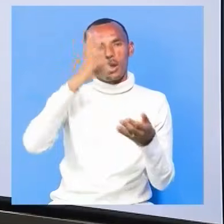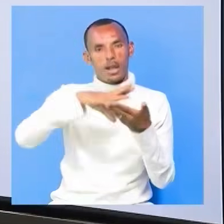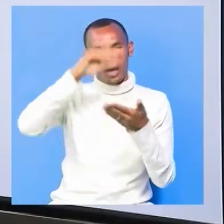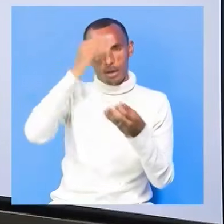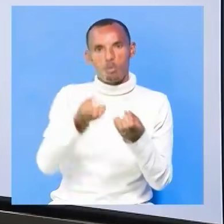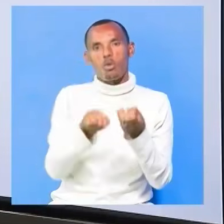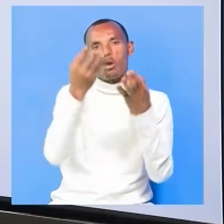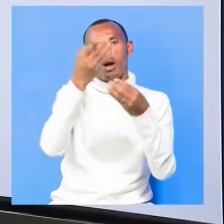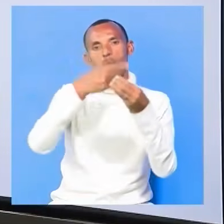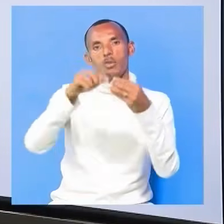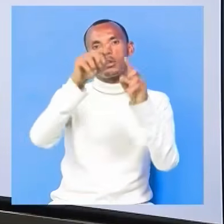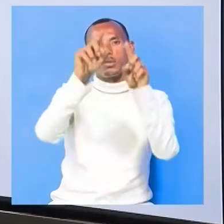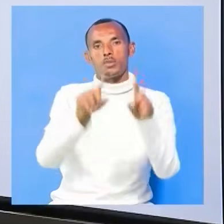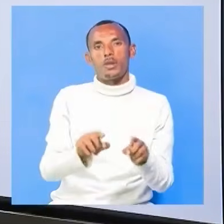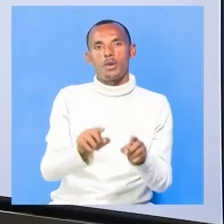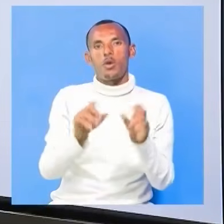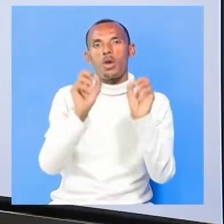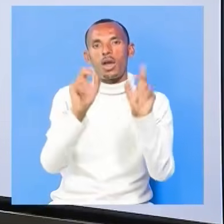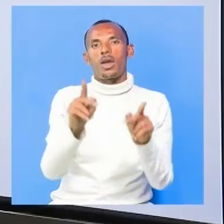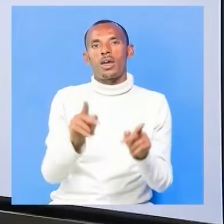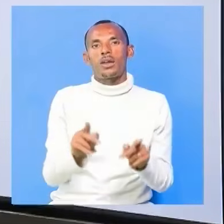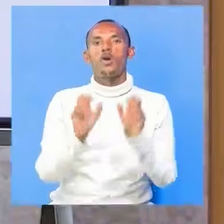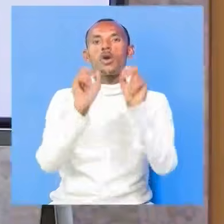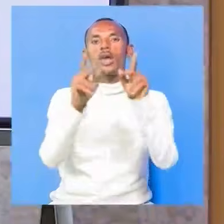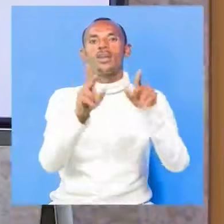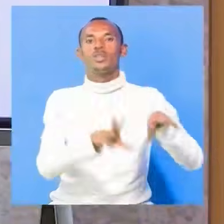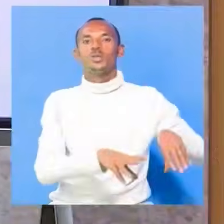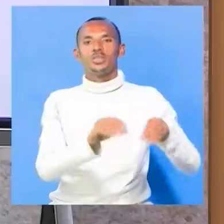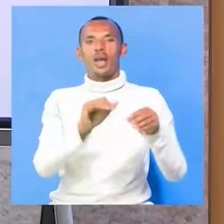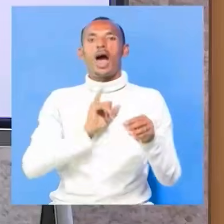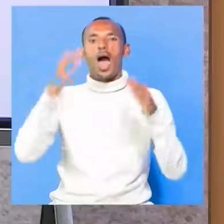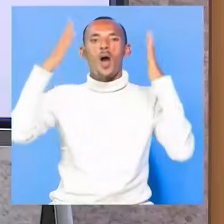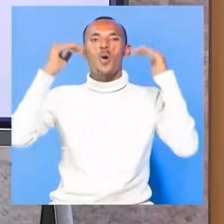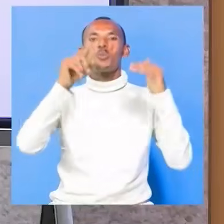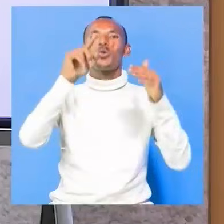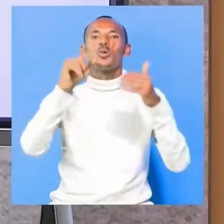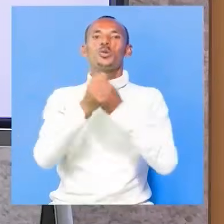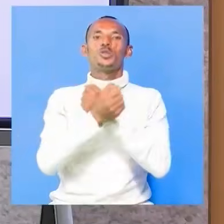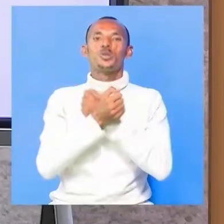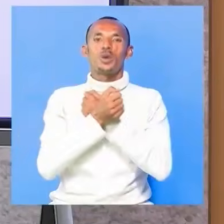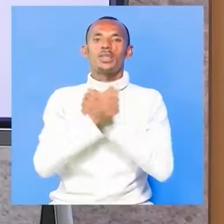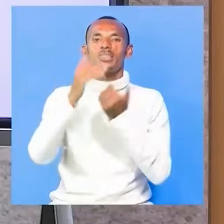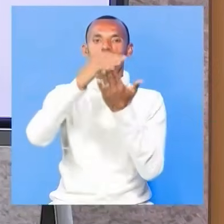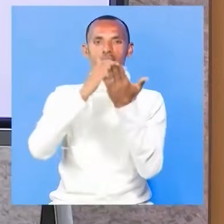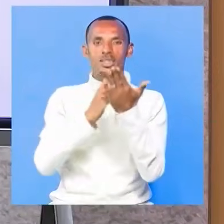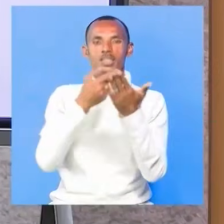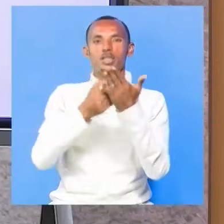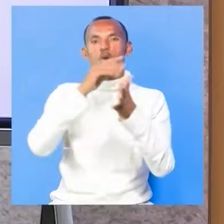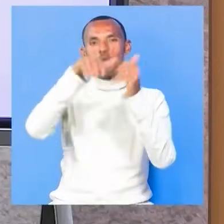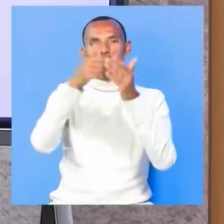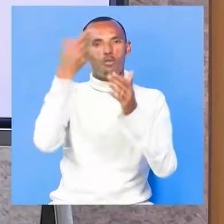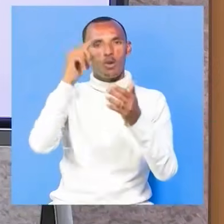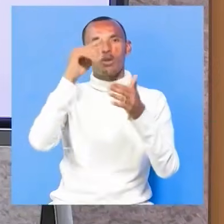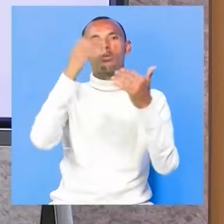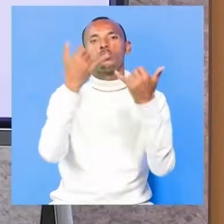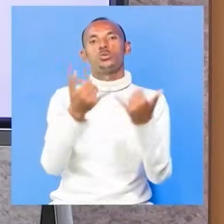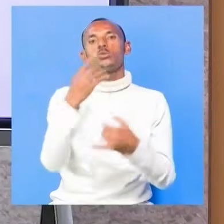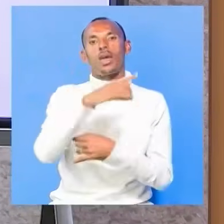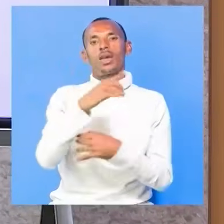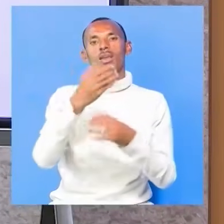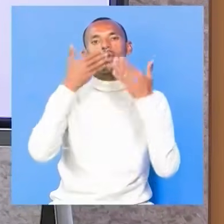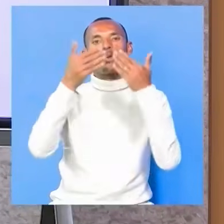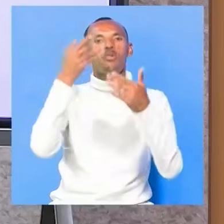learn more about absolute value, okay? Okay, students, I hope you enjoyed the lesson. This is all for